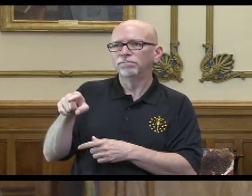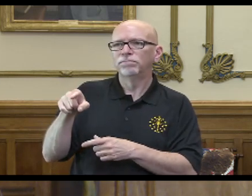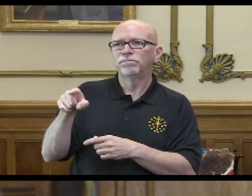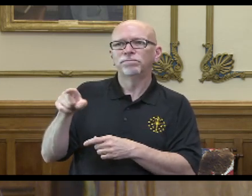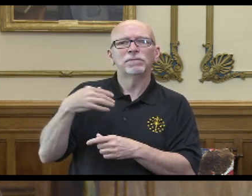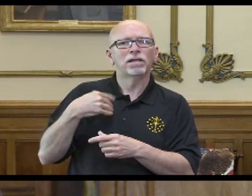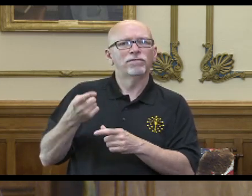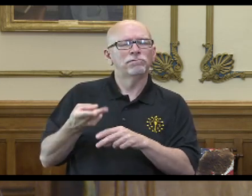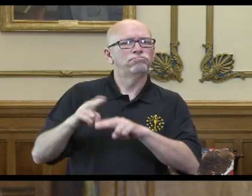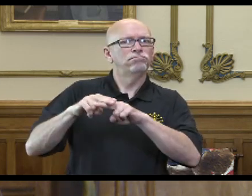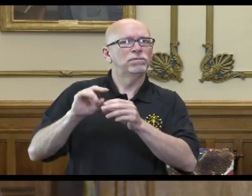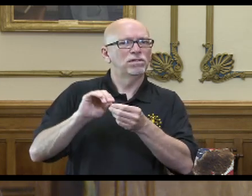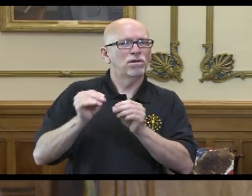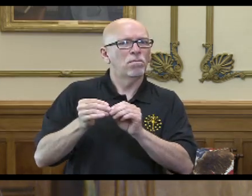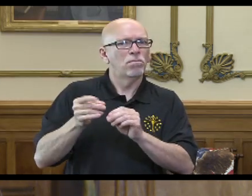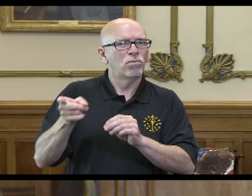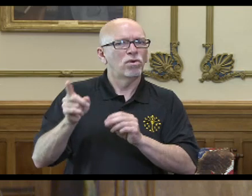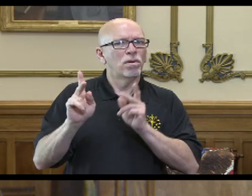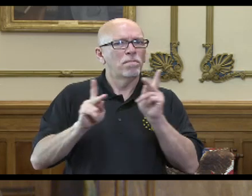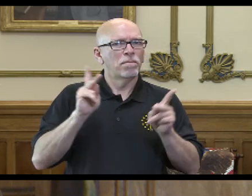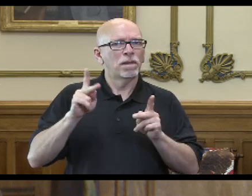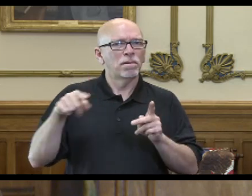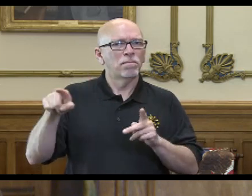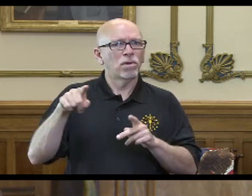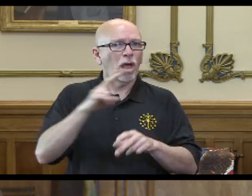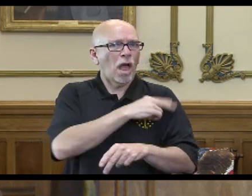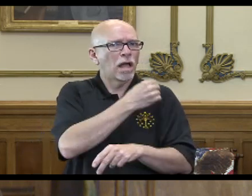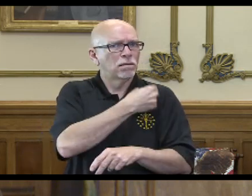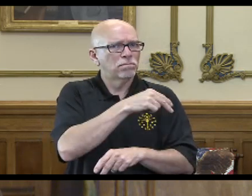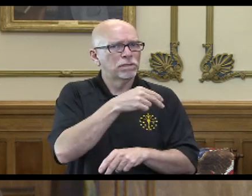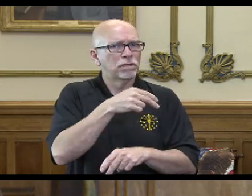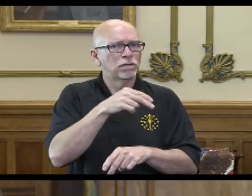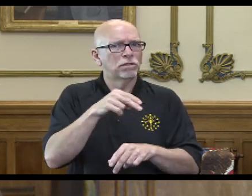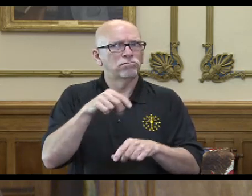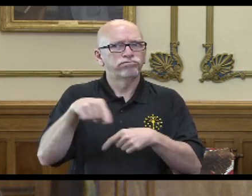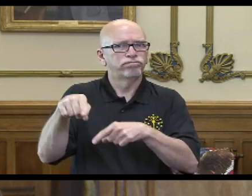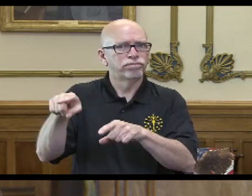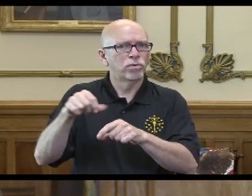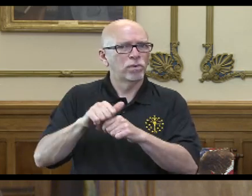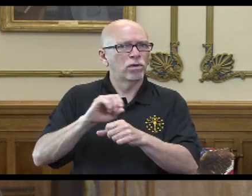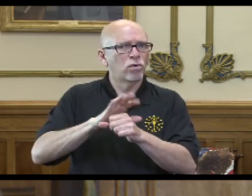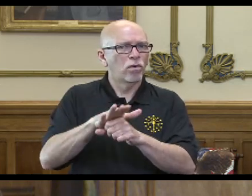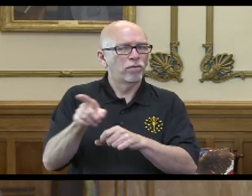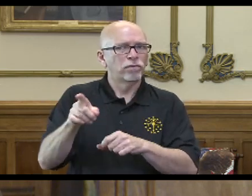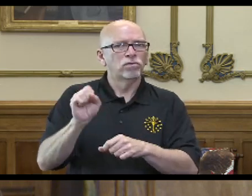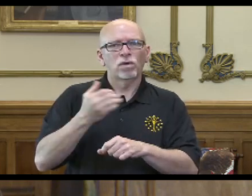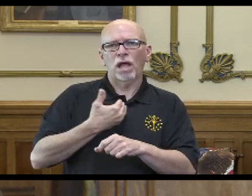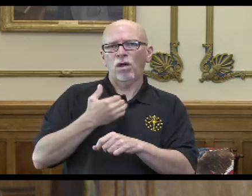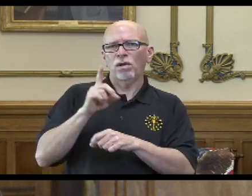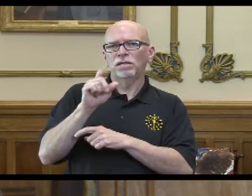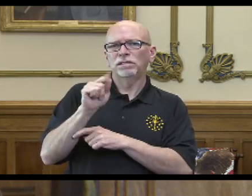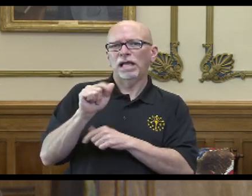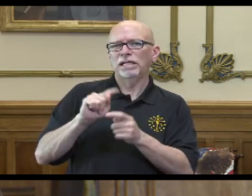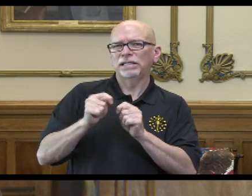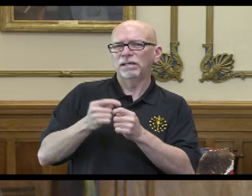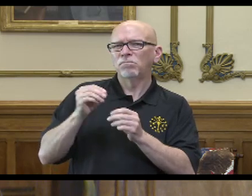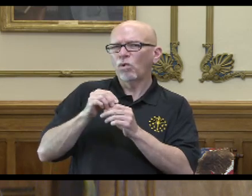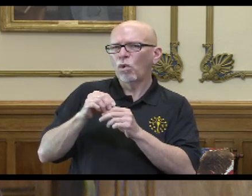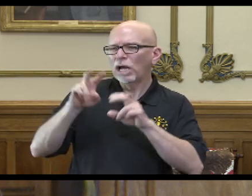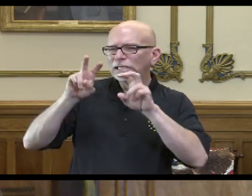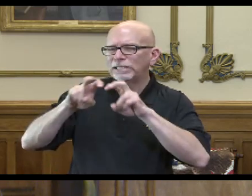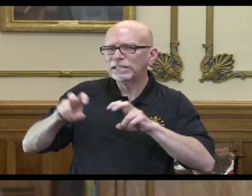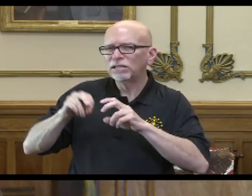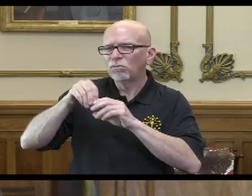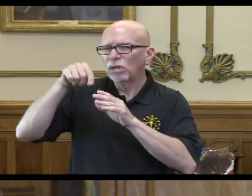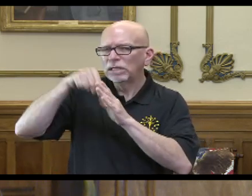were increased numbers of individuals hospitalized with COVID-19, and so our data team kind of did a deeper dive of that